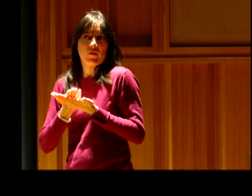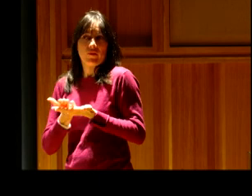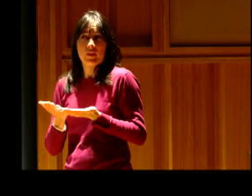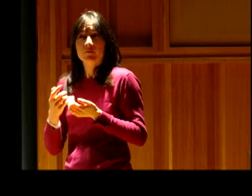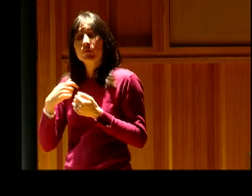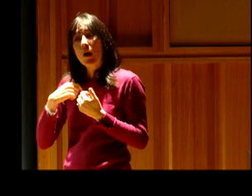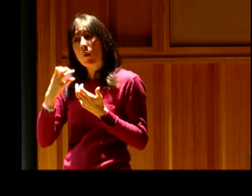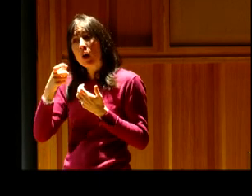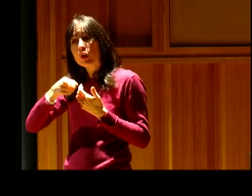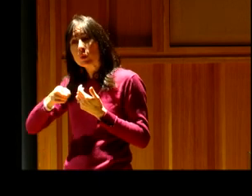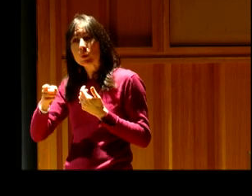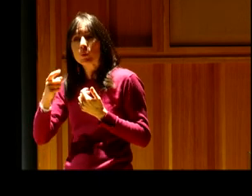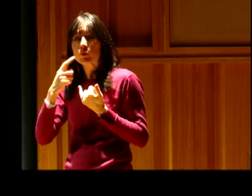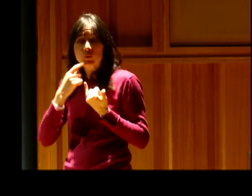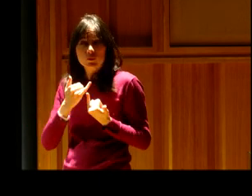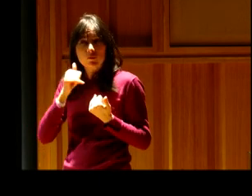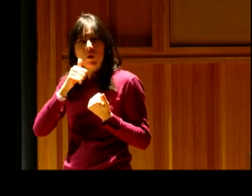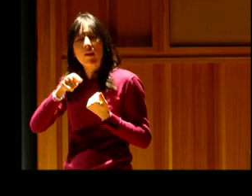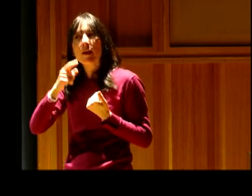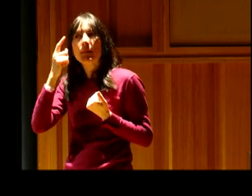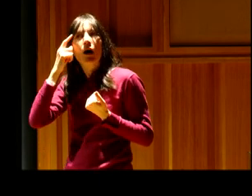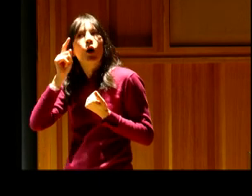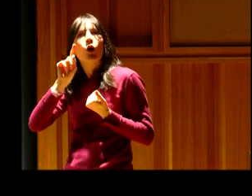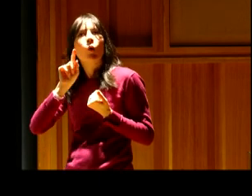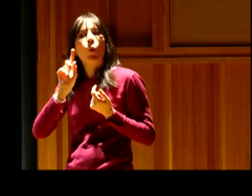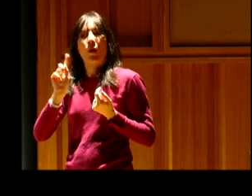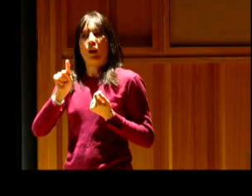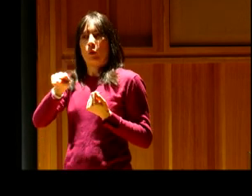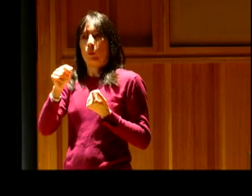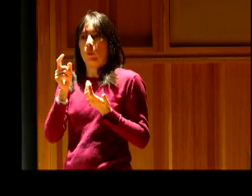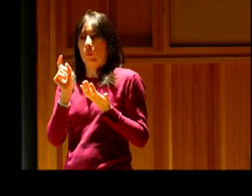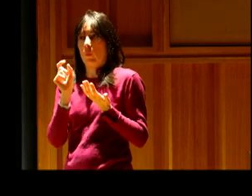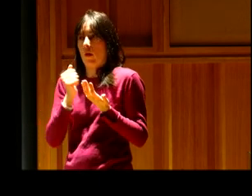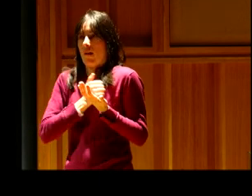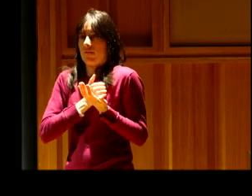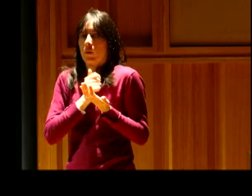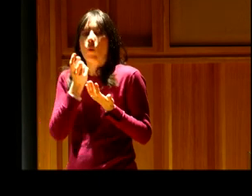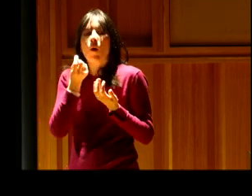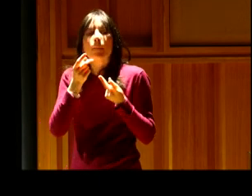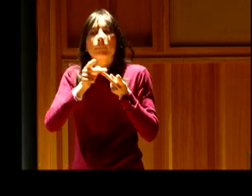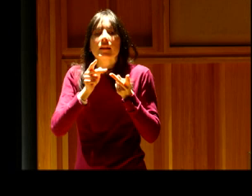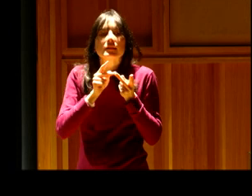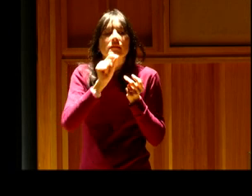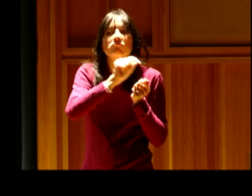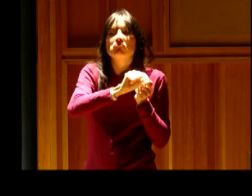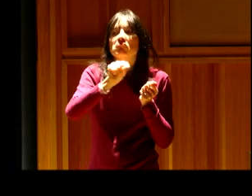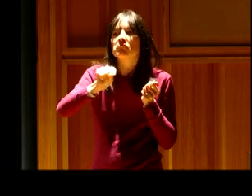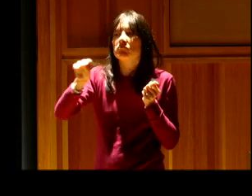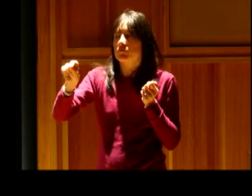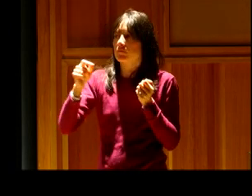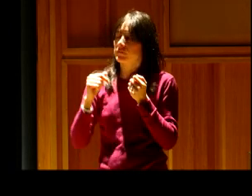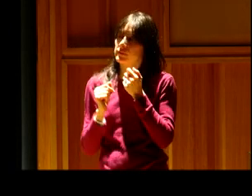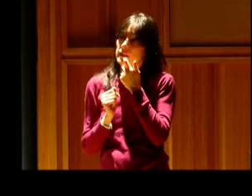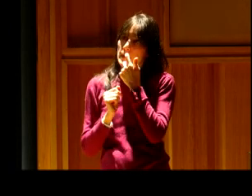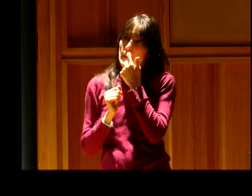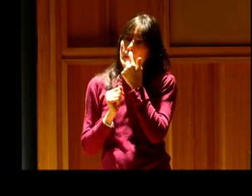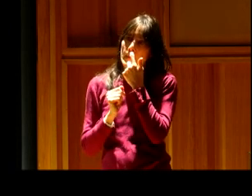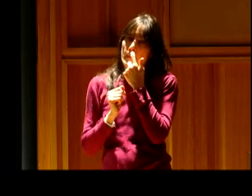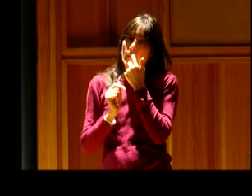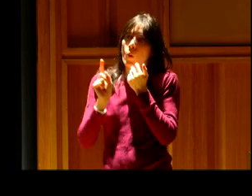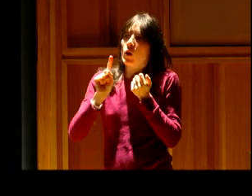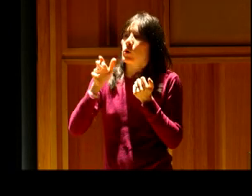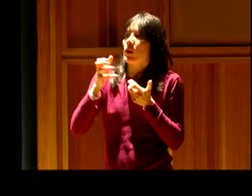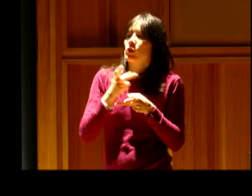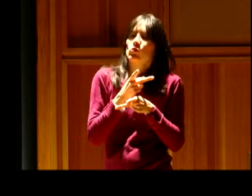love. Think about the places you want to preserve. Think about the fact that that climate change is